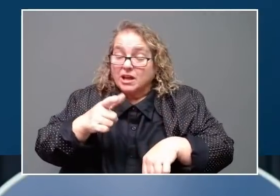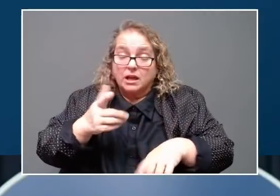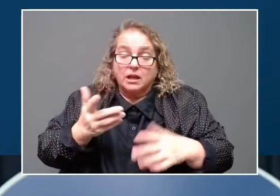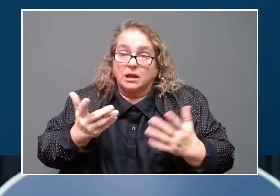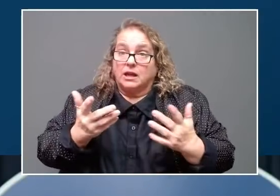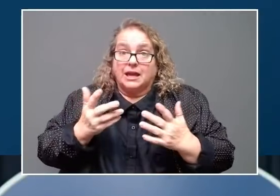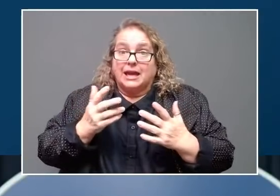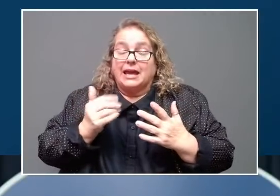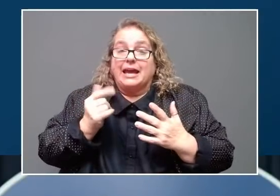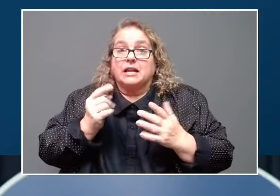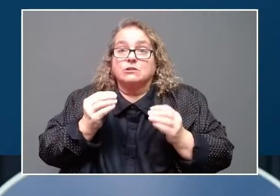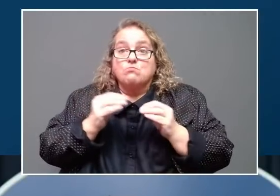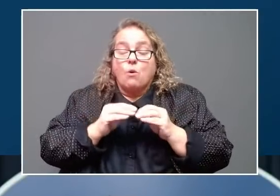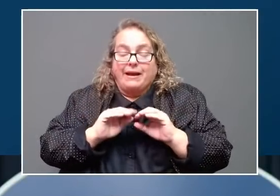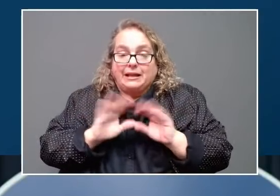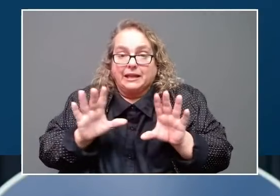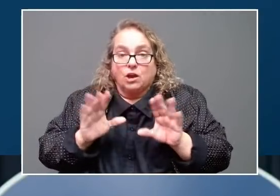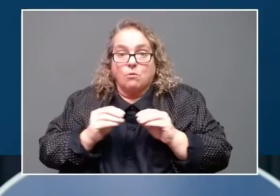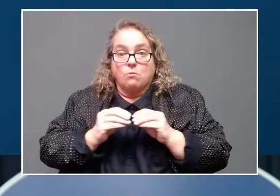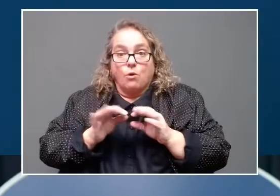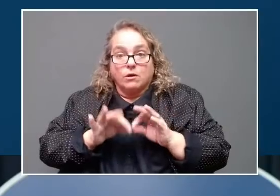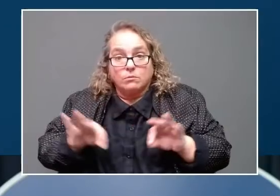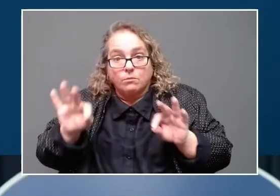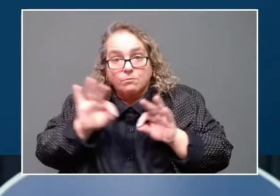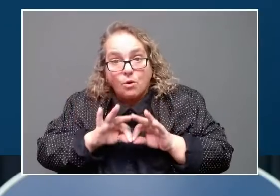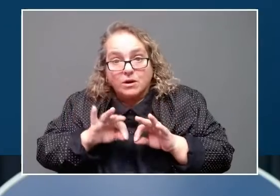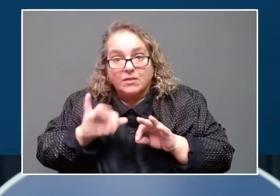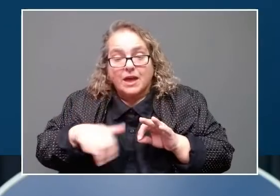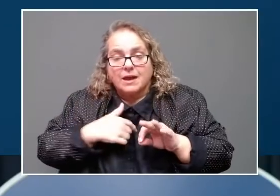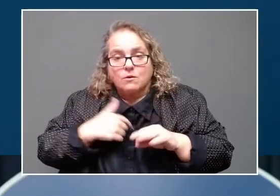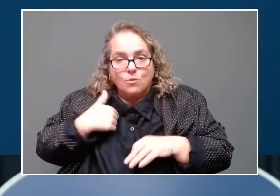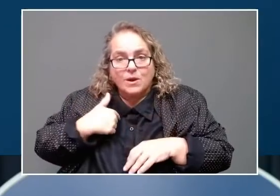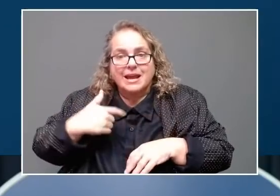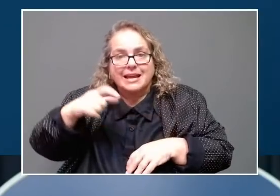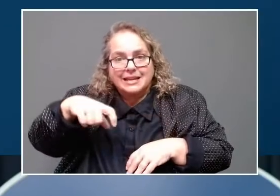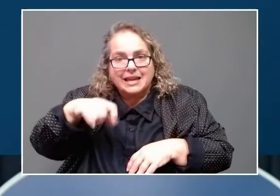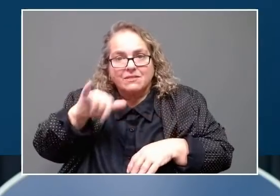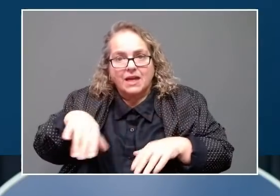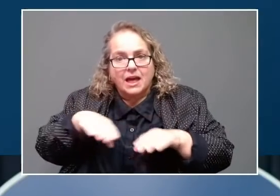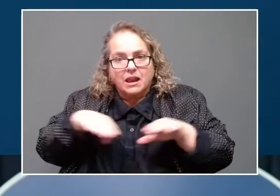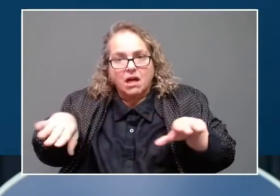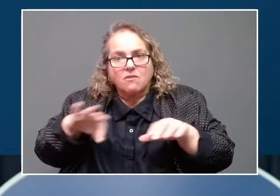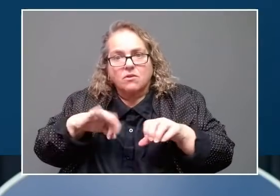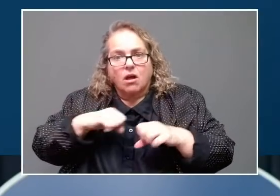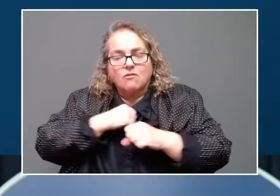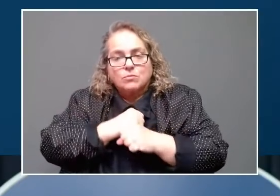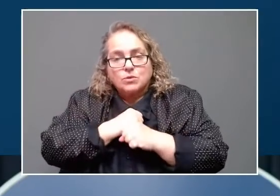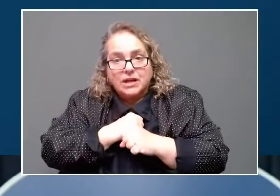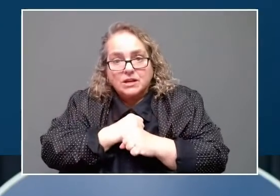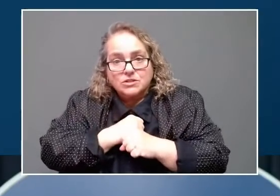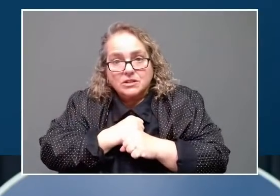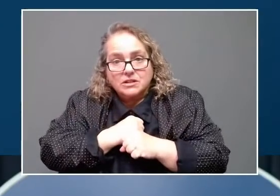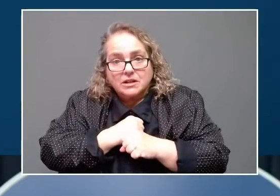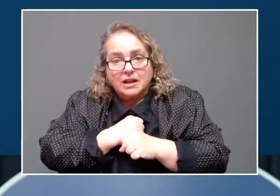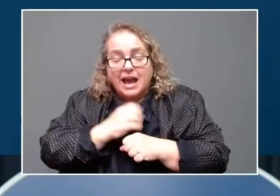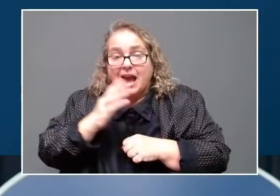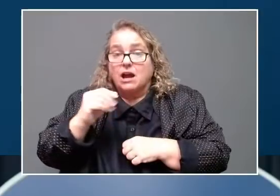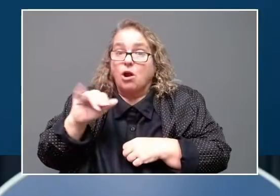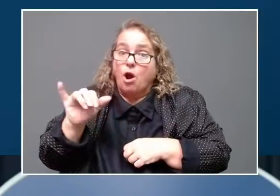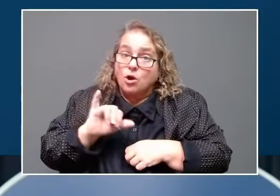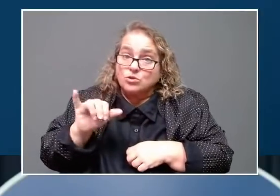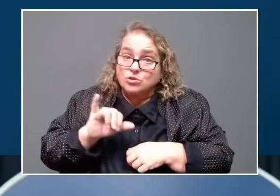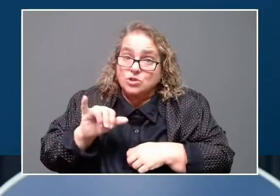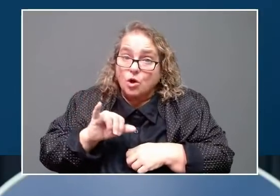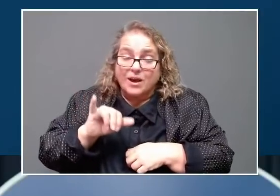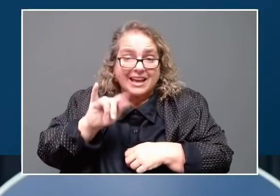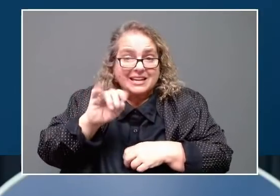any clearer the level of protection it provides to those individuals. It also can't be clearer, whether it's 60